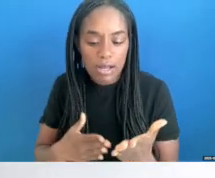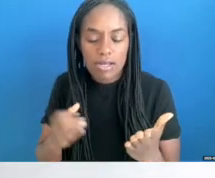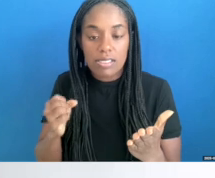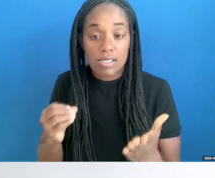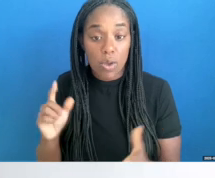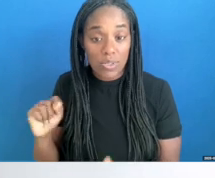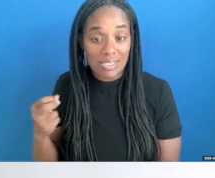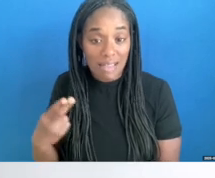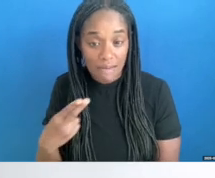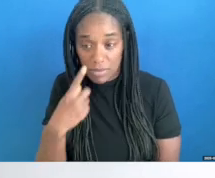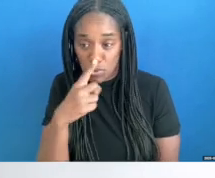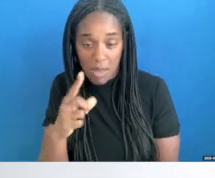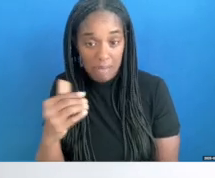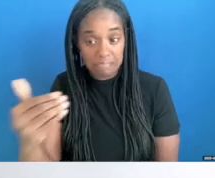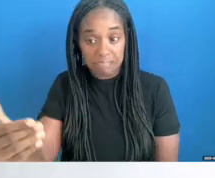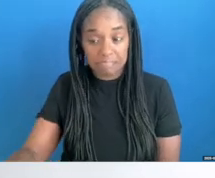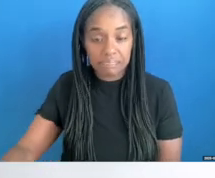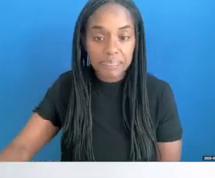Steph, would you like to take it from here?